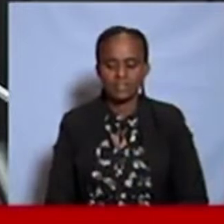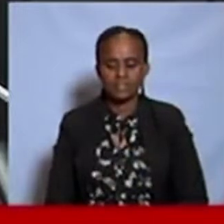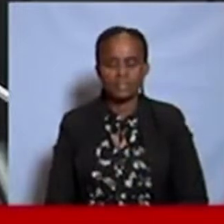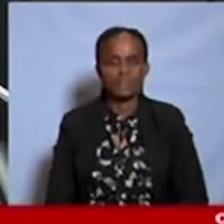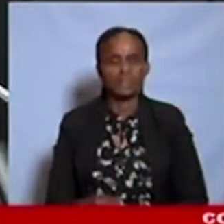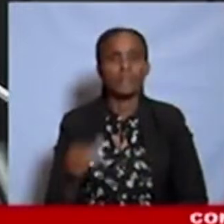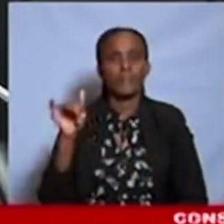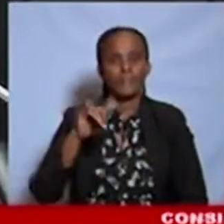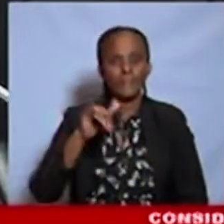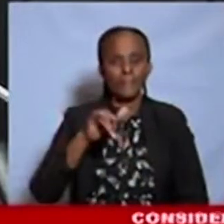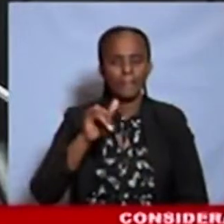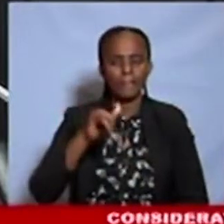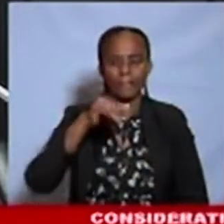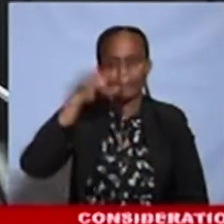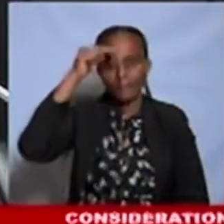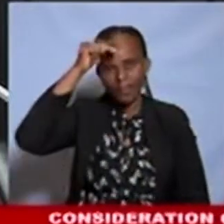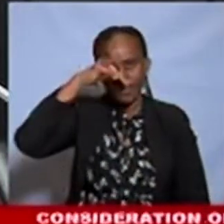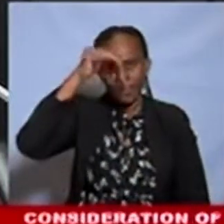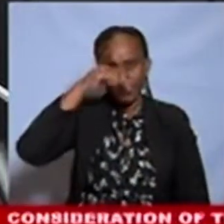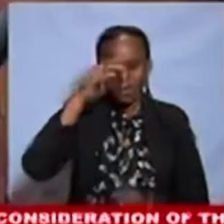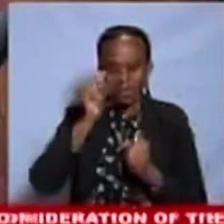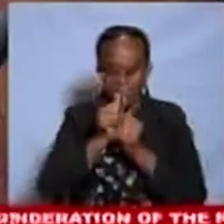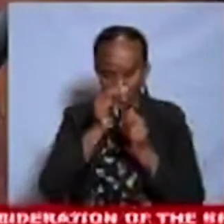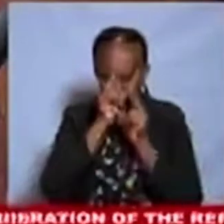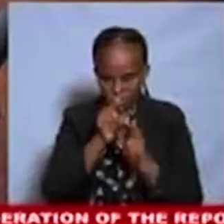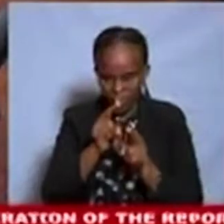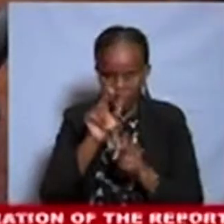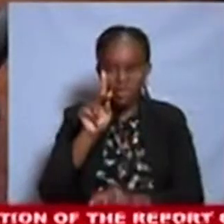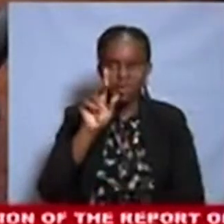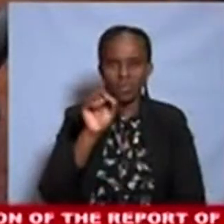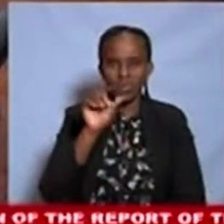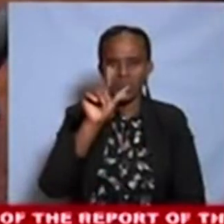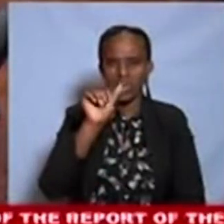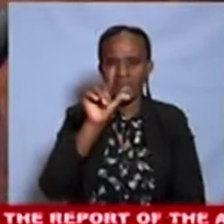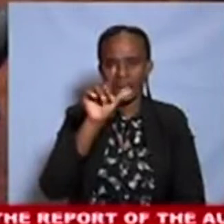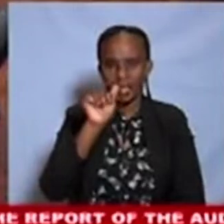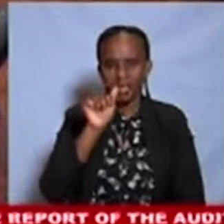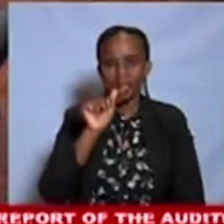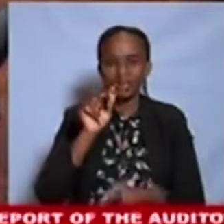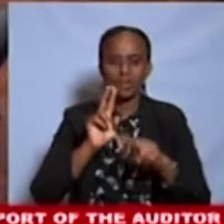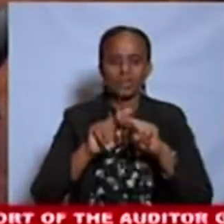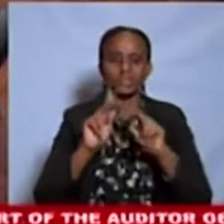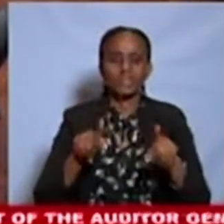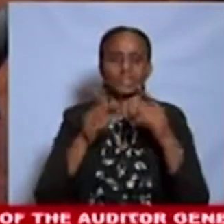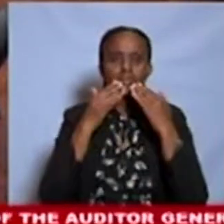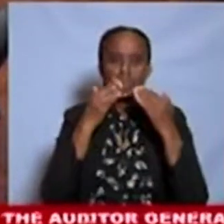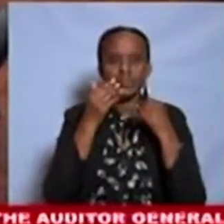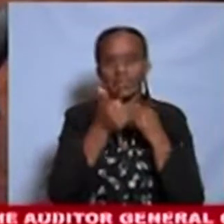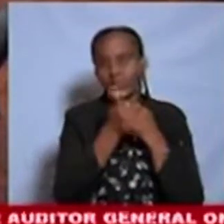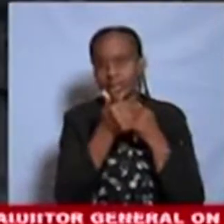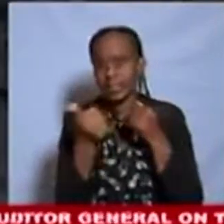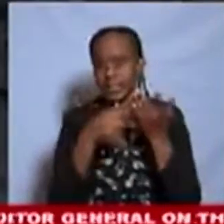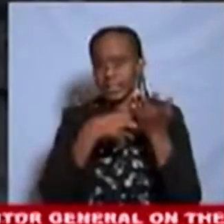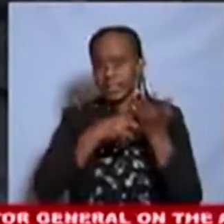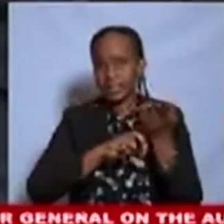Yes, Nakonde, then Honorable Kolara. Well, thank you very much, Chair. On other receipts,